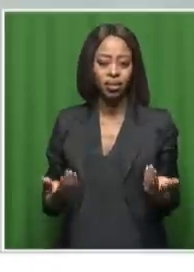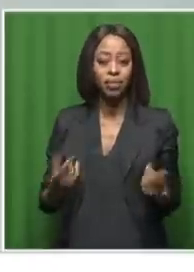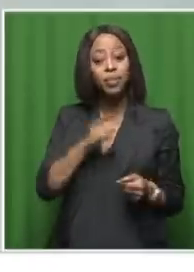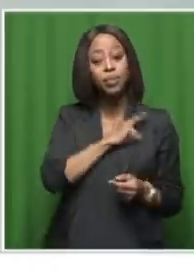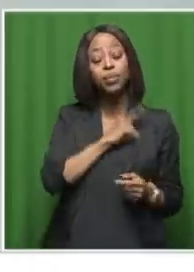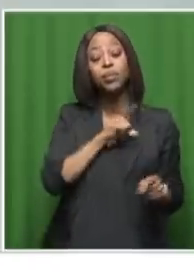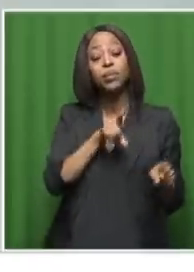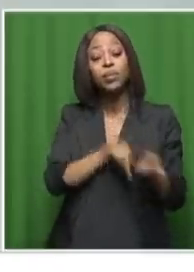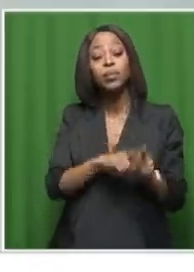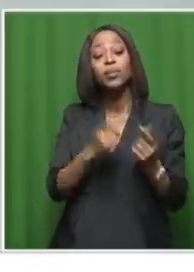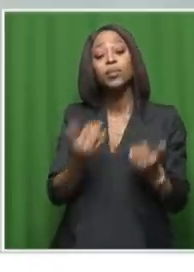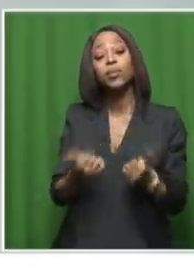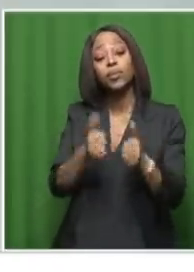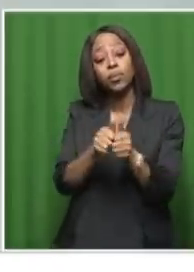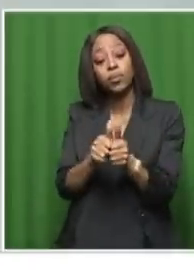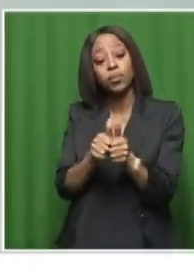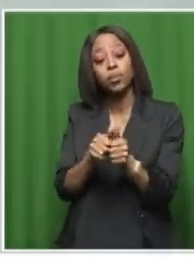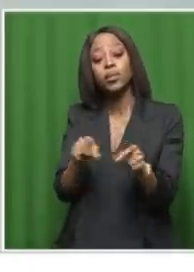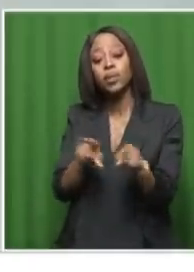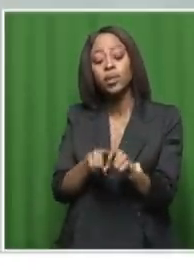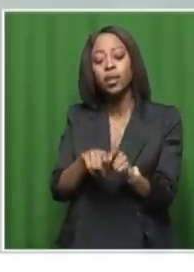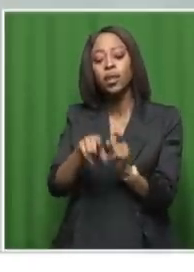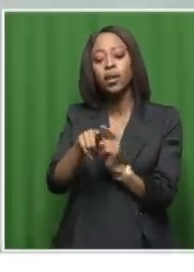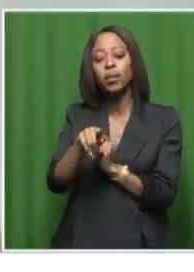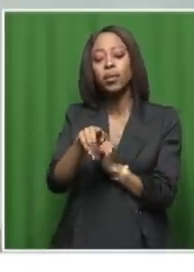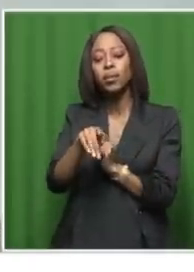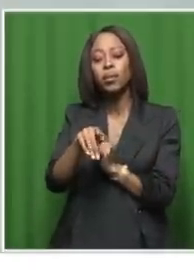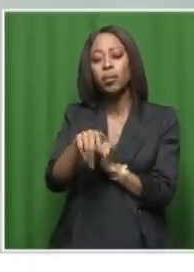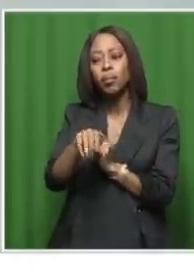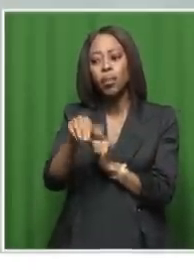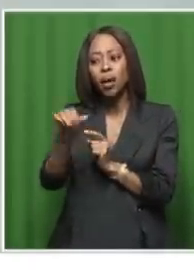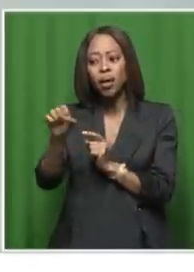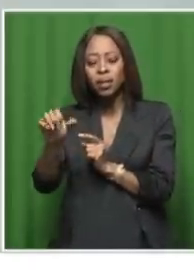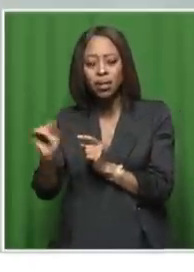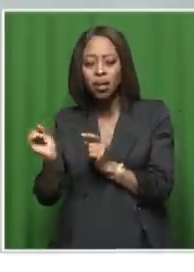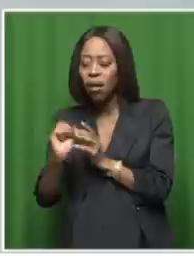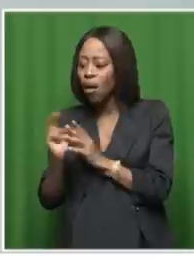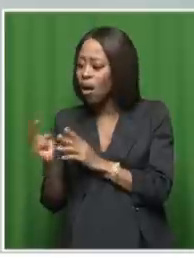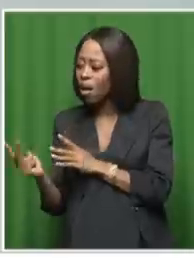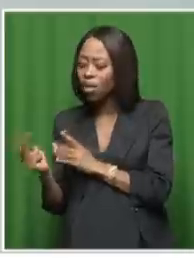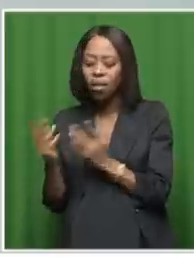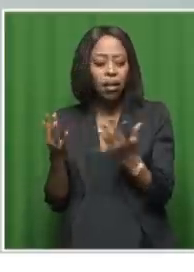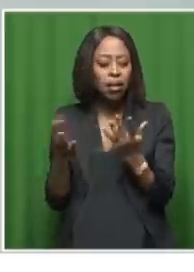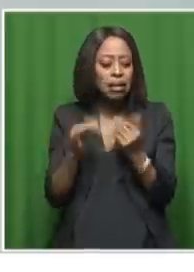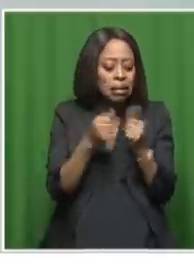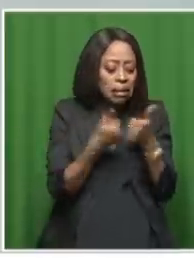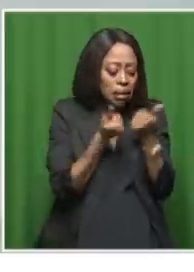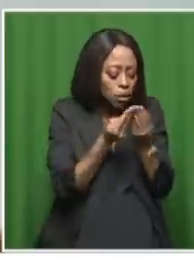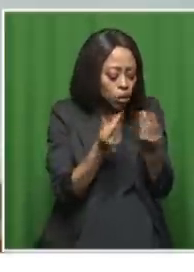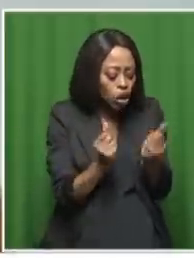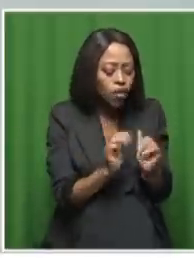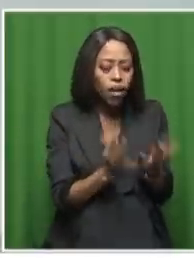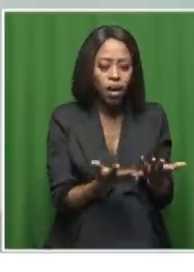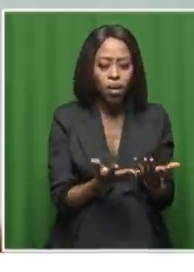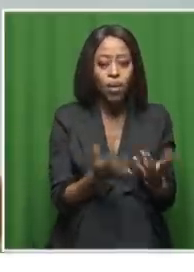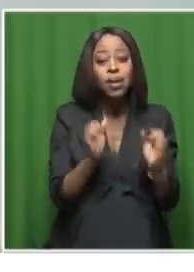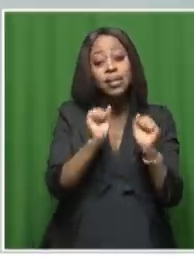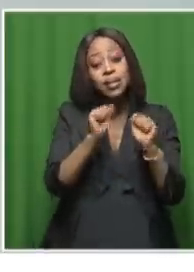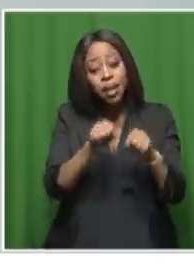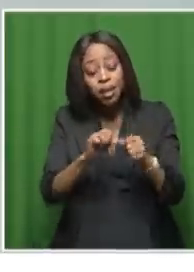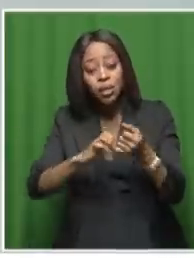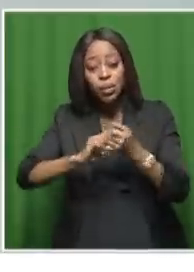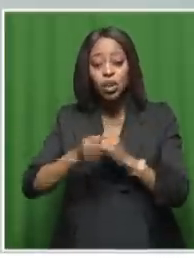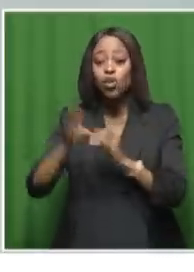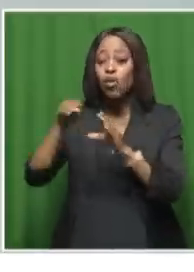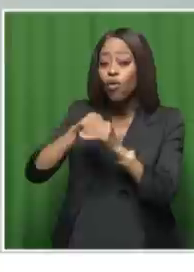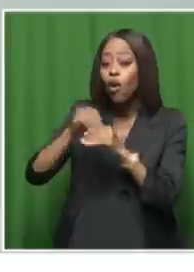are partnering even with BASA and others to say, how do we jointly look at this challenge whilst we're trying to engage